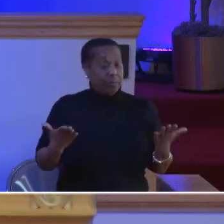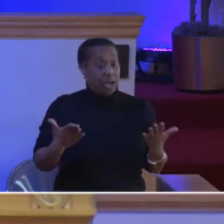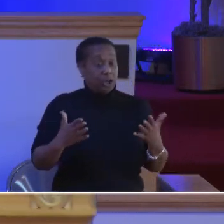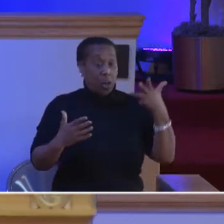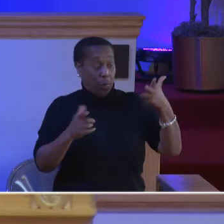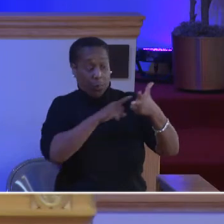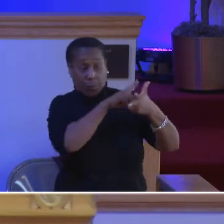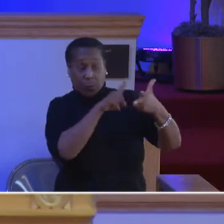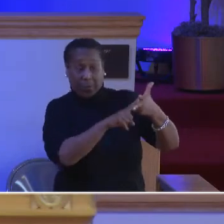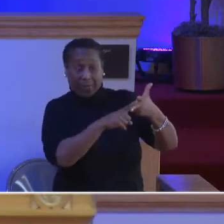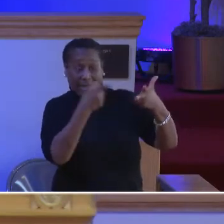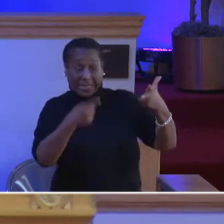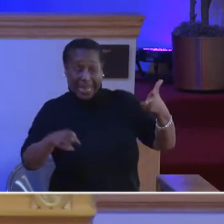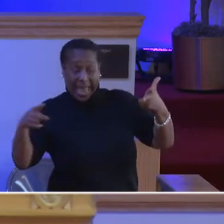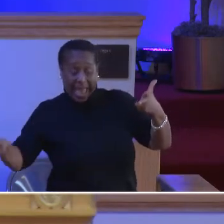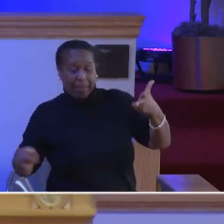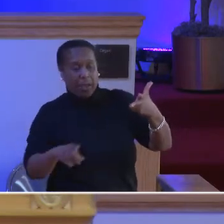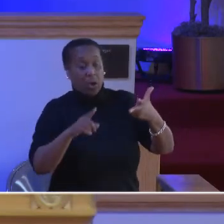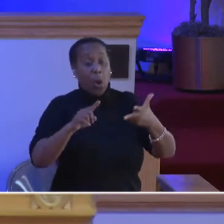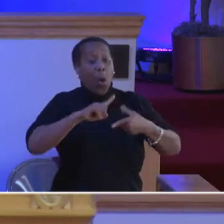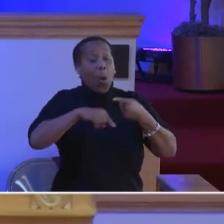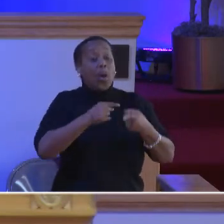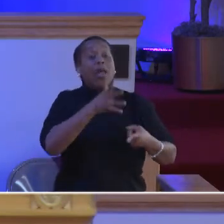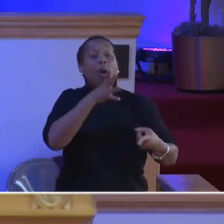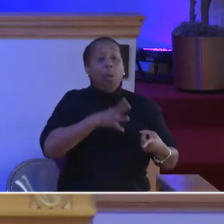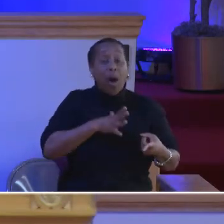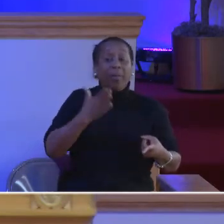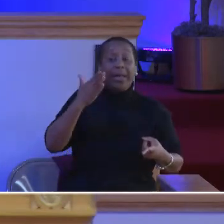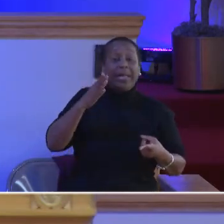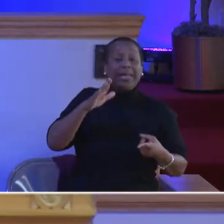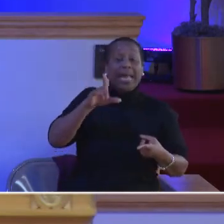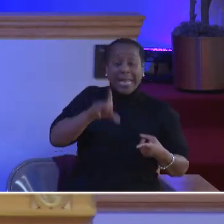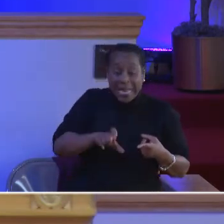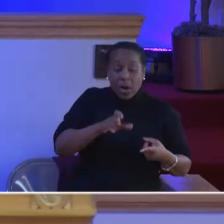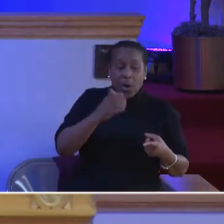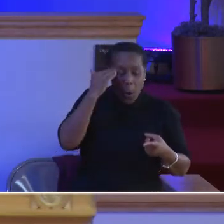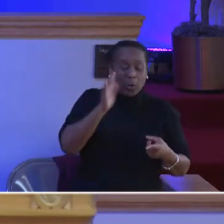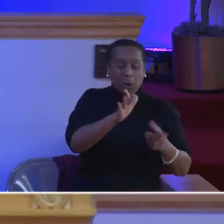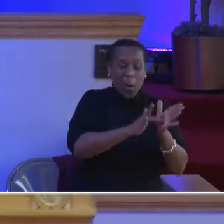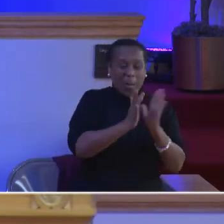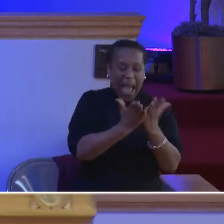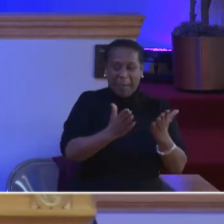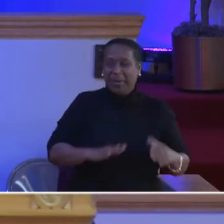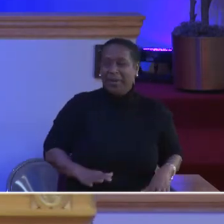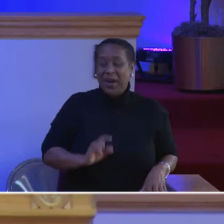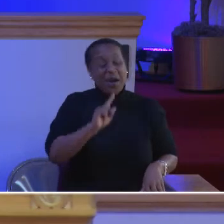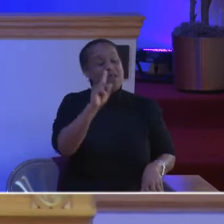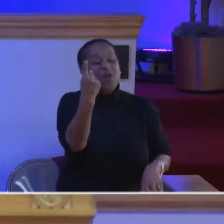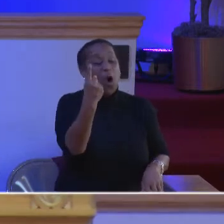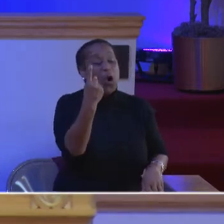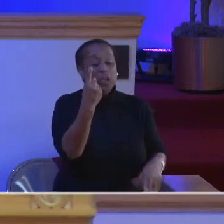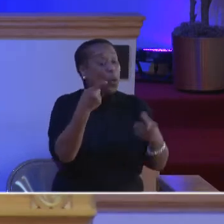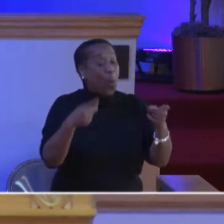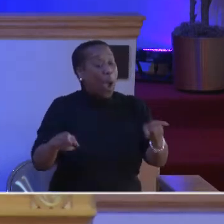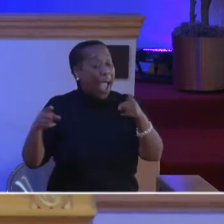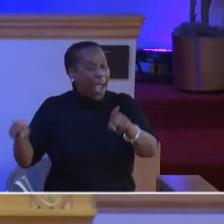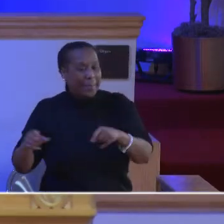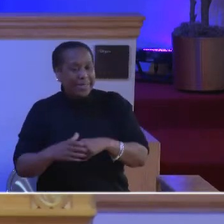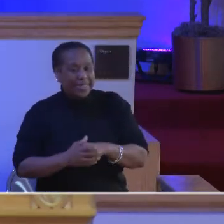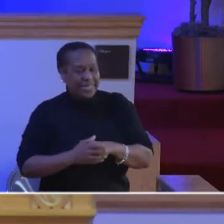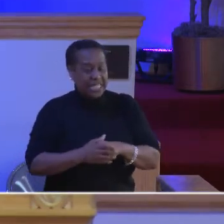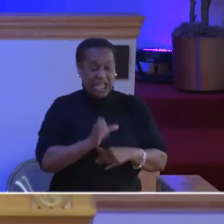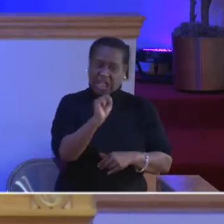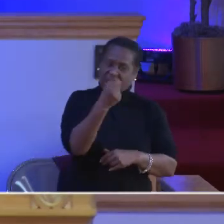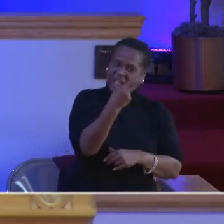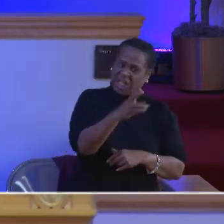three things that take place when a woman knows her Bible. the first thing that takes place is